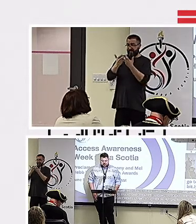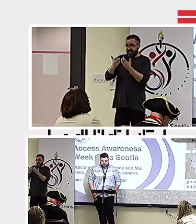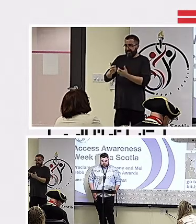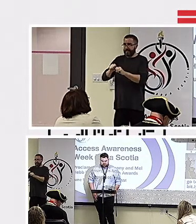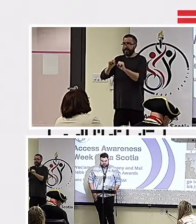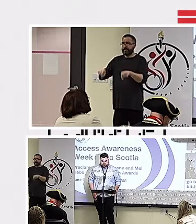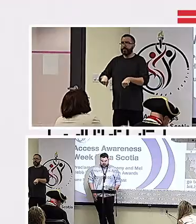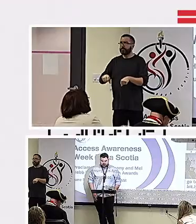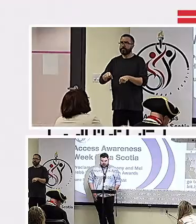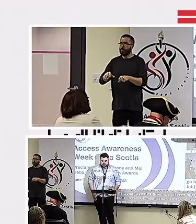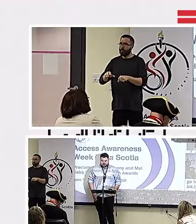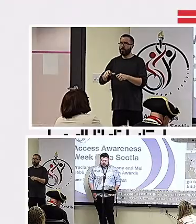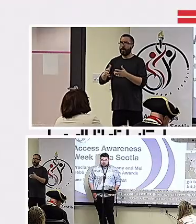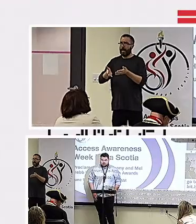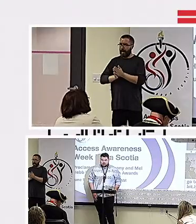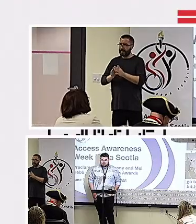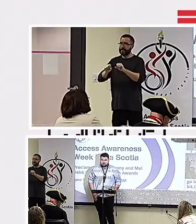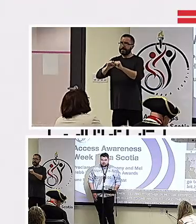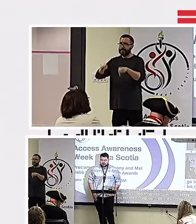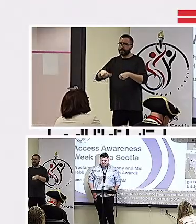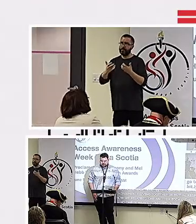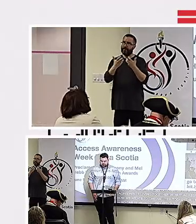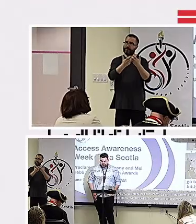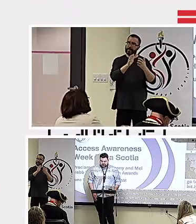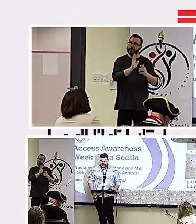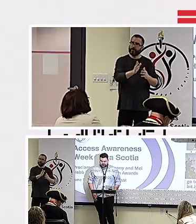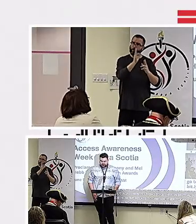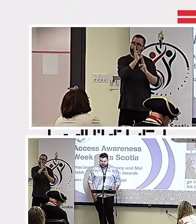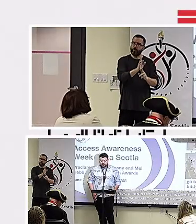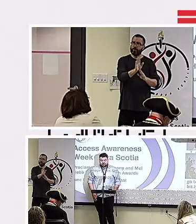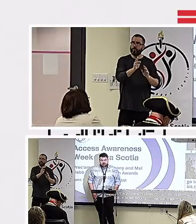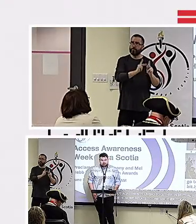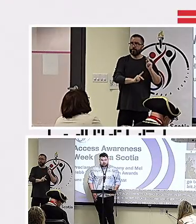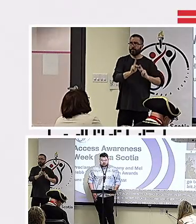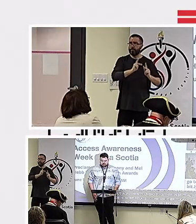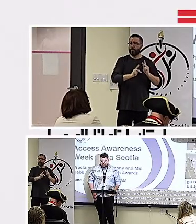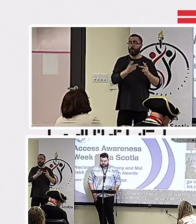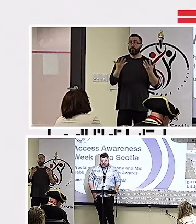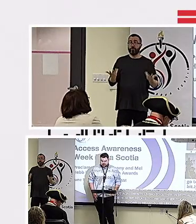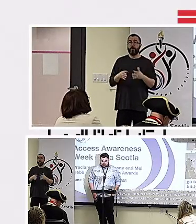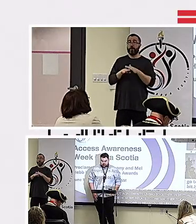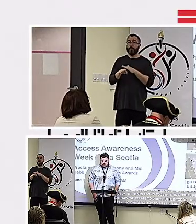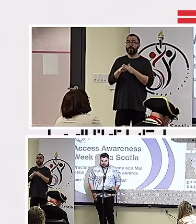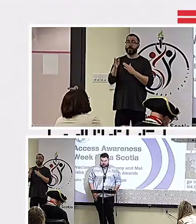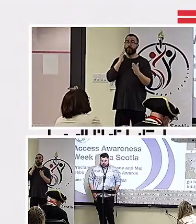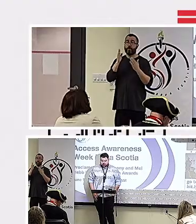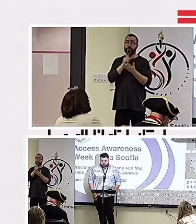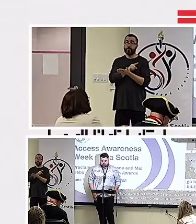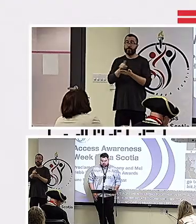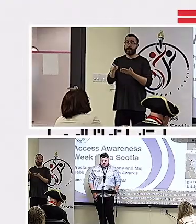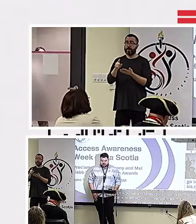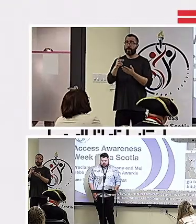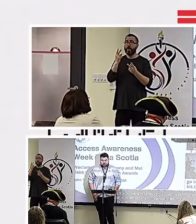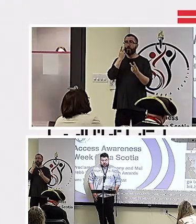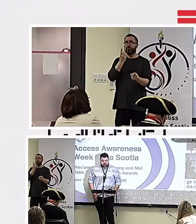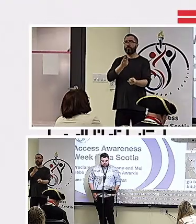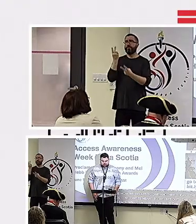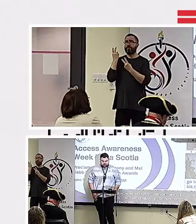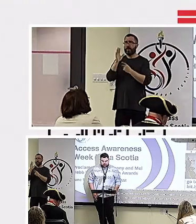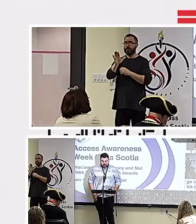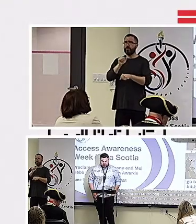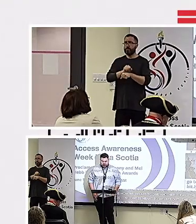those people. As we gather here for Access Awareness Week, I invite you all to reflect on your own roles in that